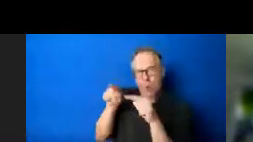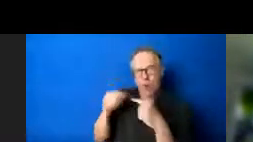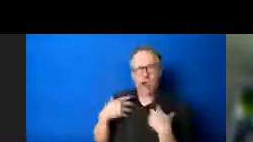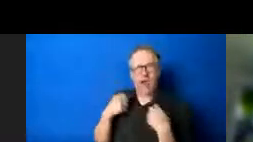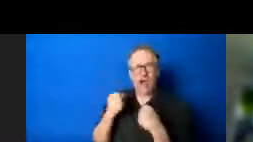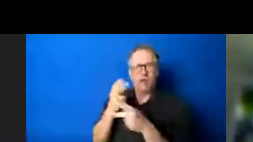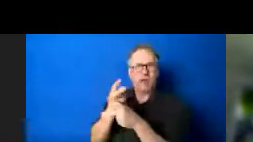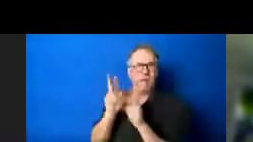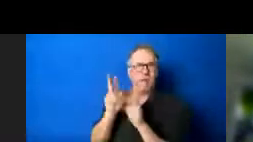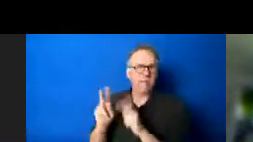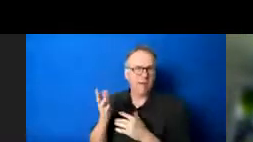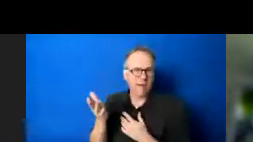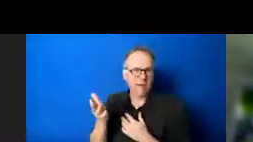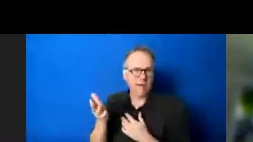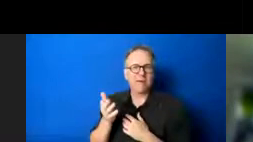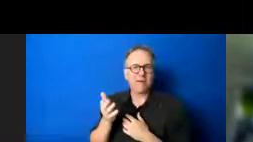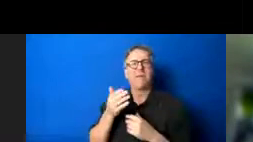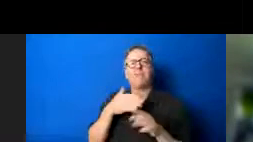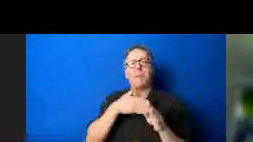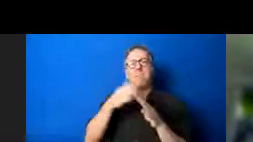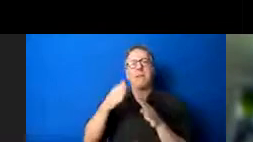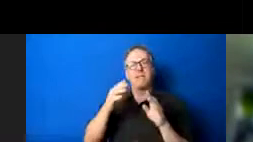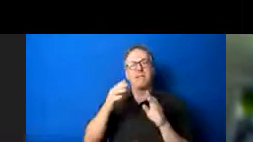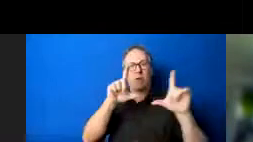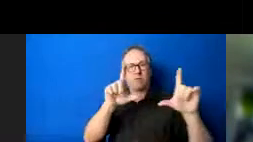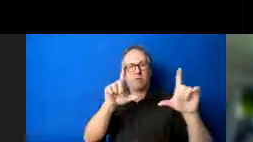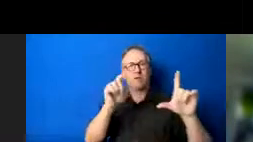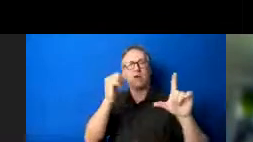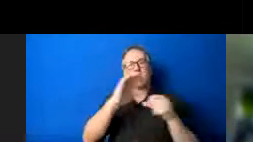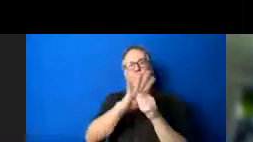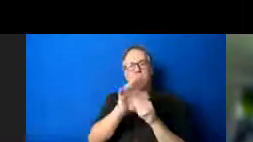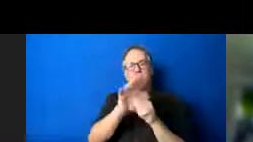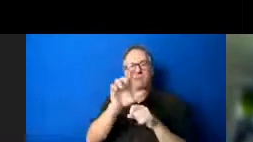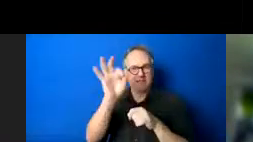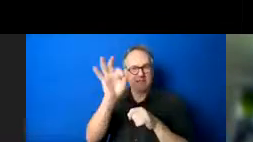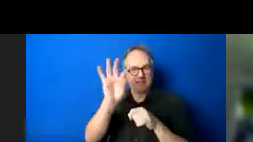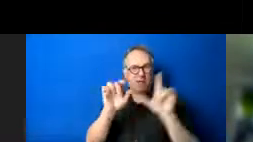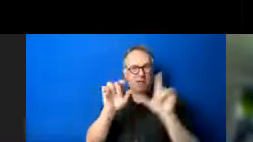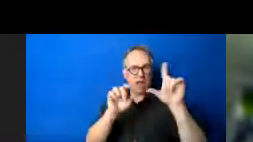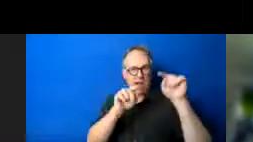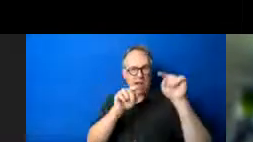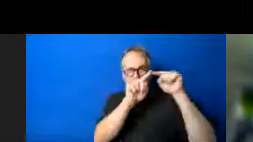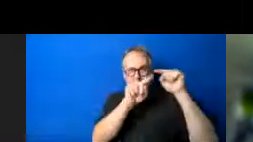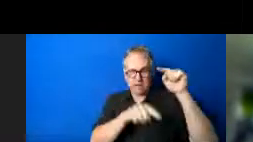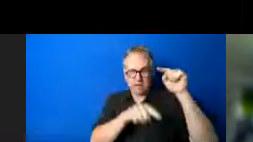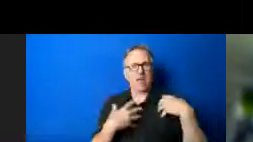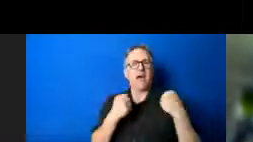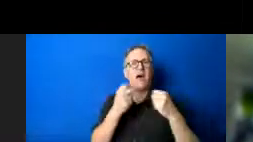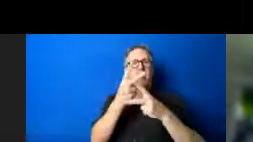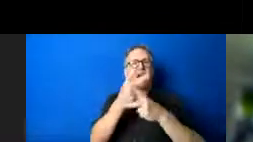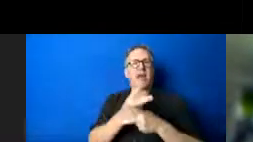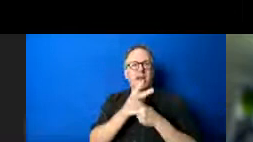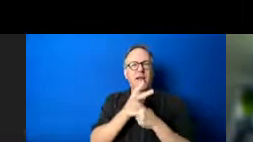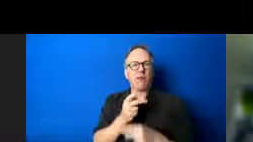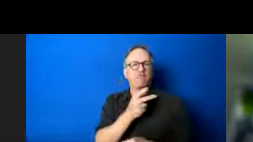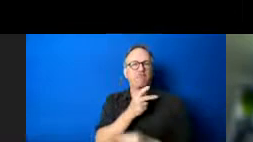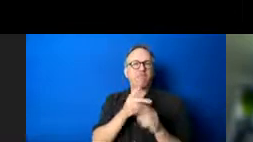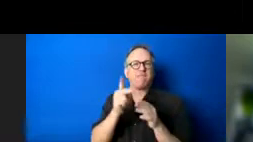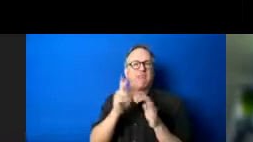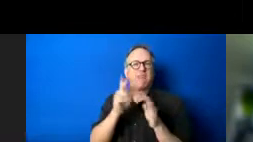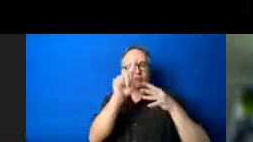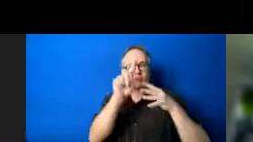our main website, go to COVID-19 again on the left side, and then go down to healthcare professionals. In